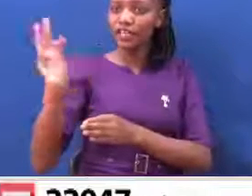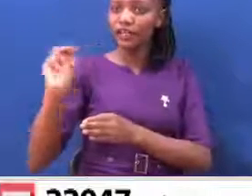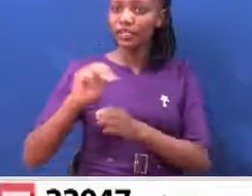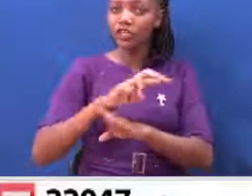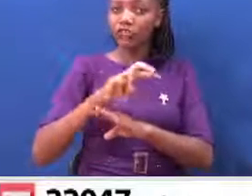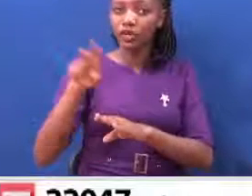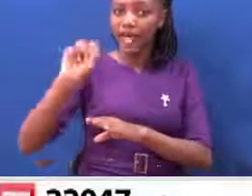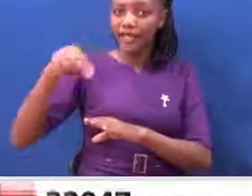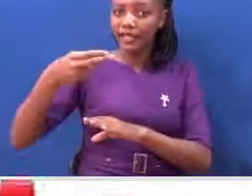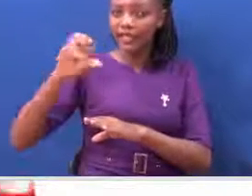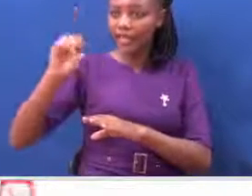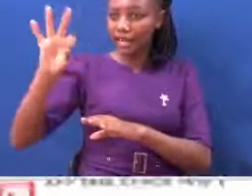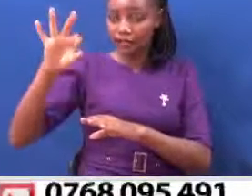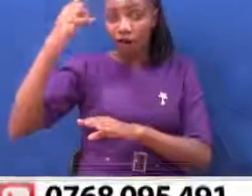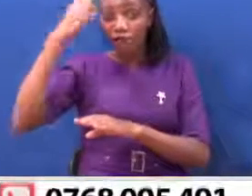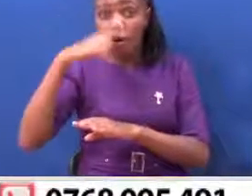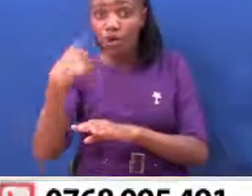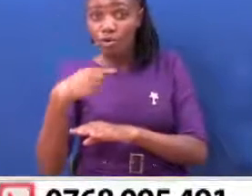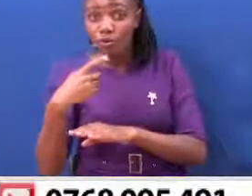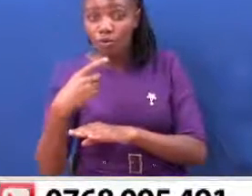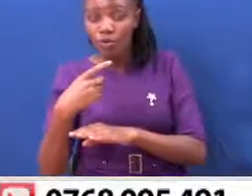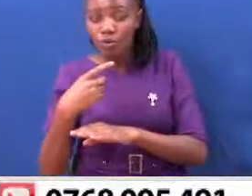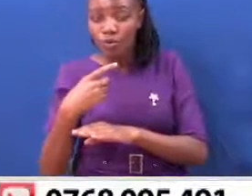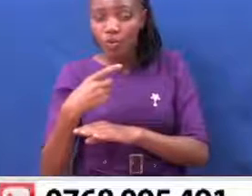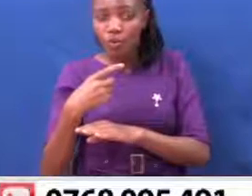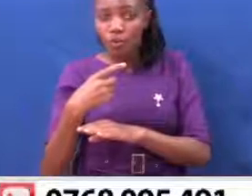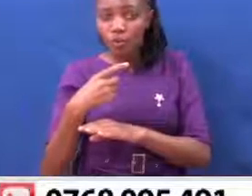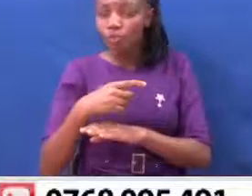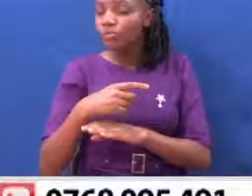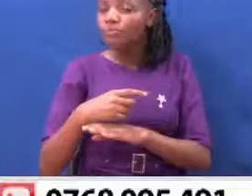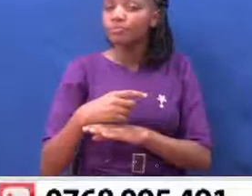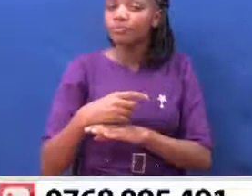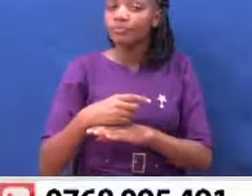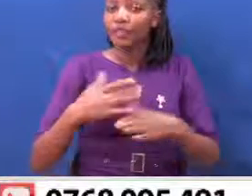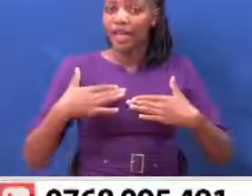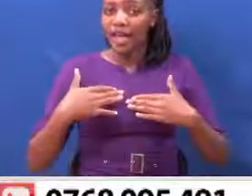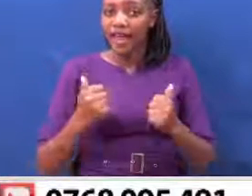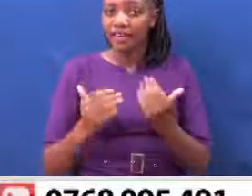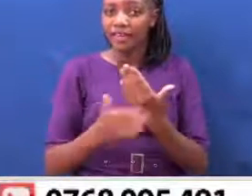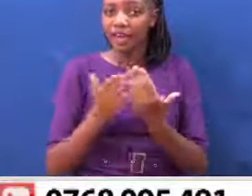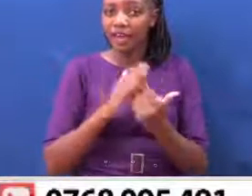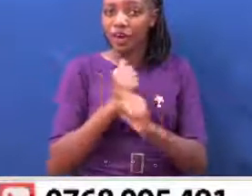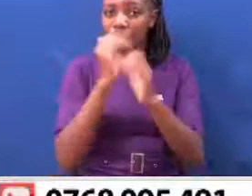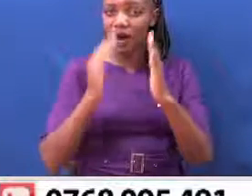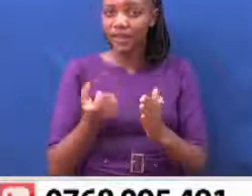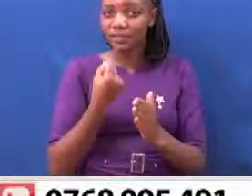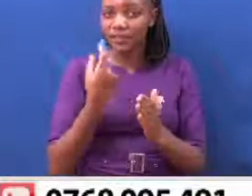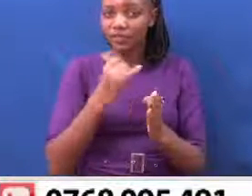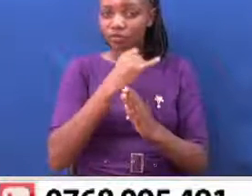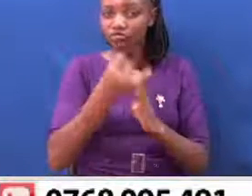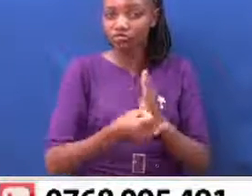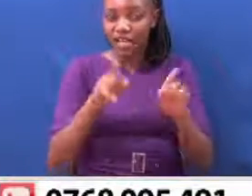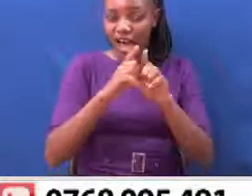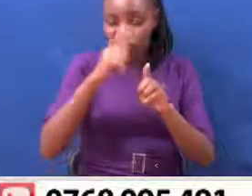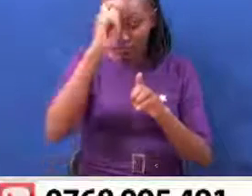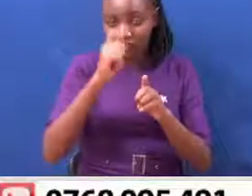Hospital Insurance Fund, NHIF, as approved by the National Assembly in the Supplementary Appropriations Act No. 2 of